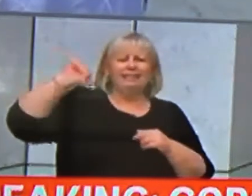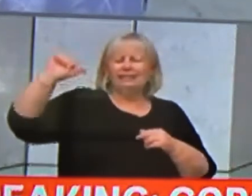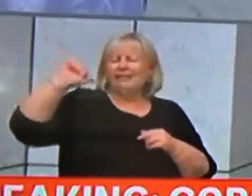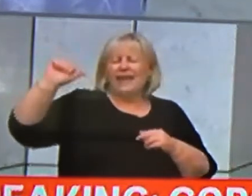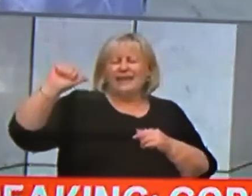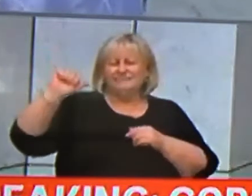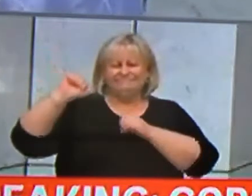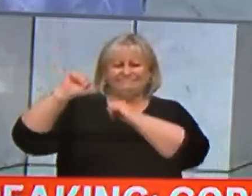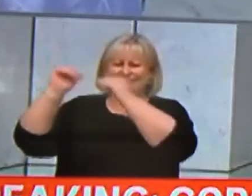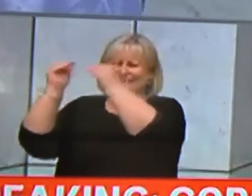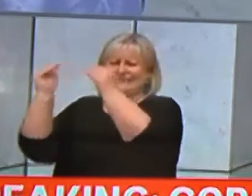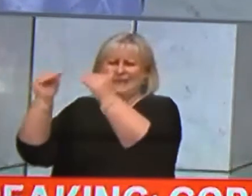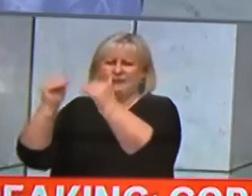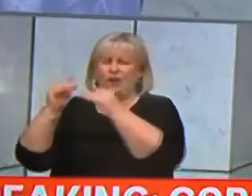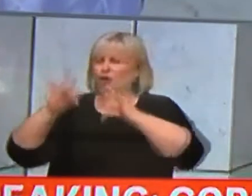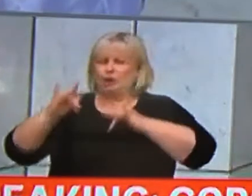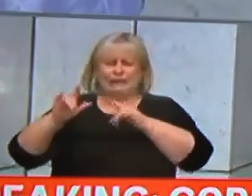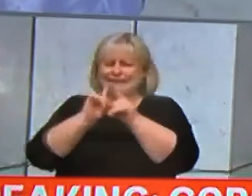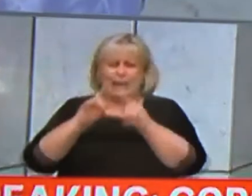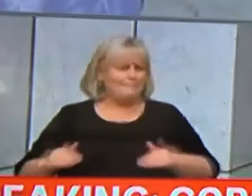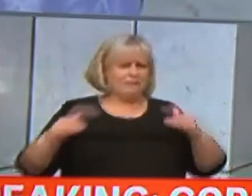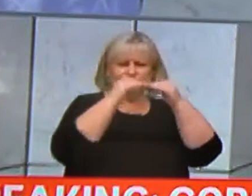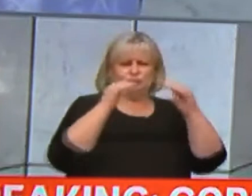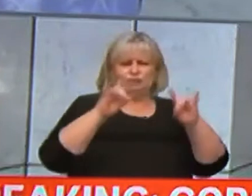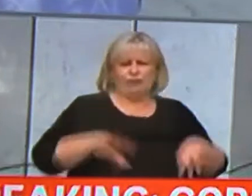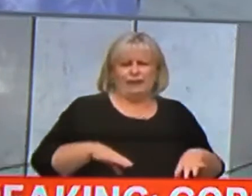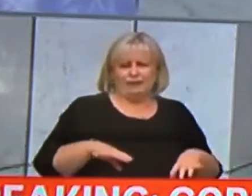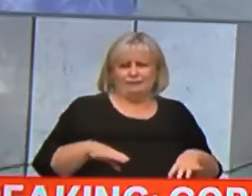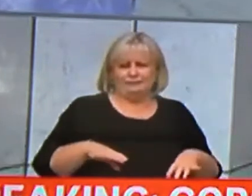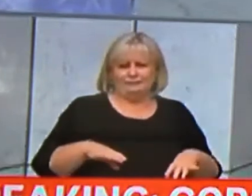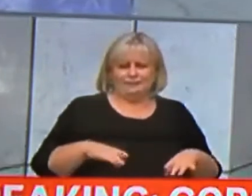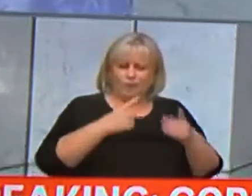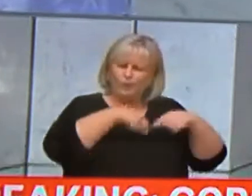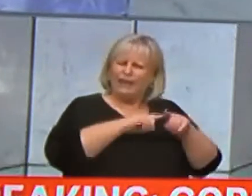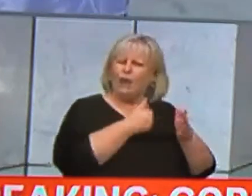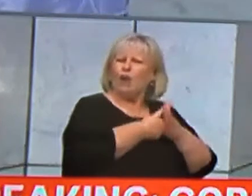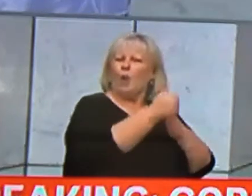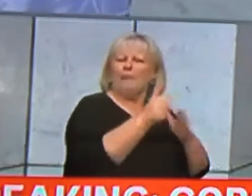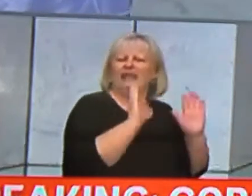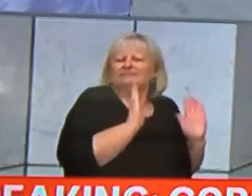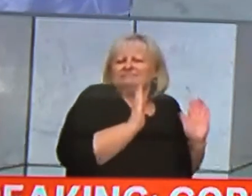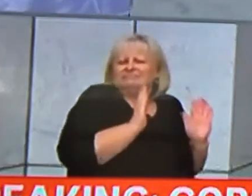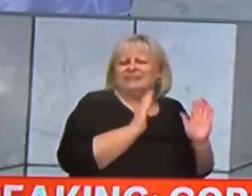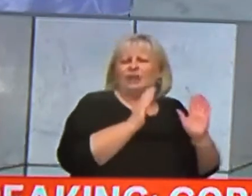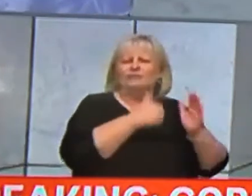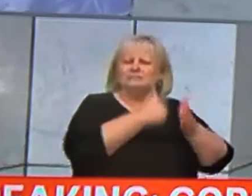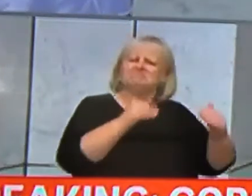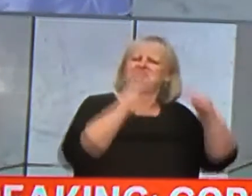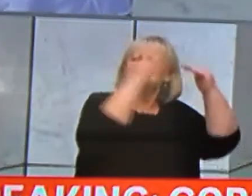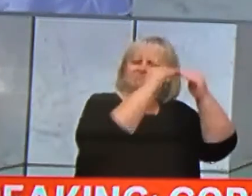social support to the same standard that Australians have in normal circumstances through our social security